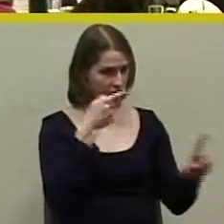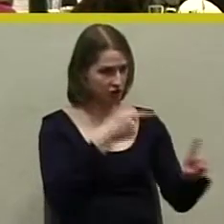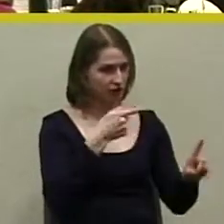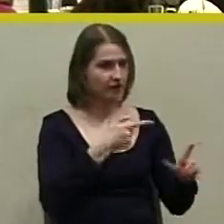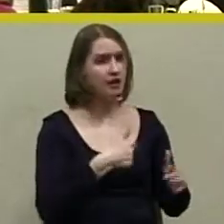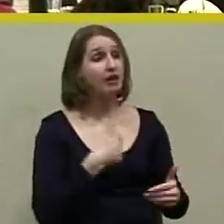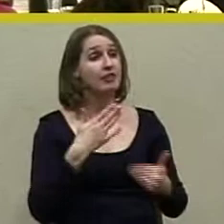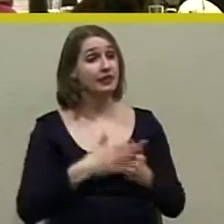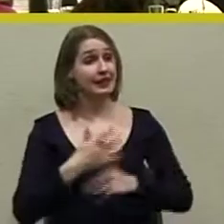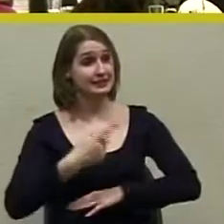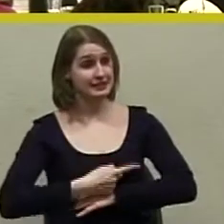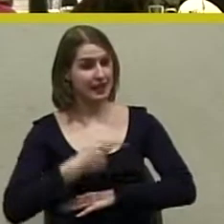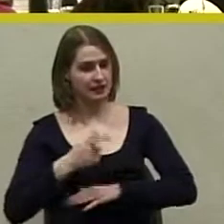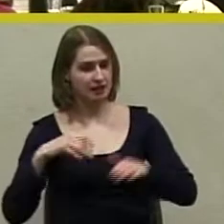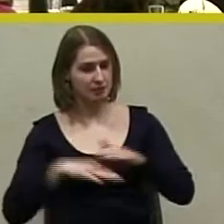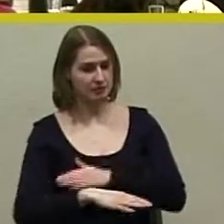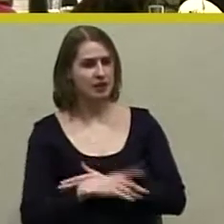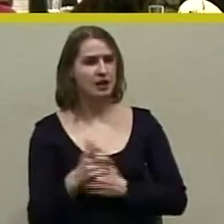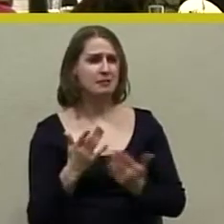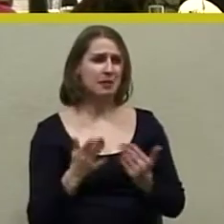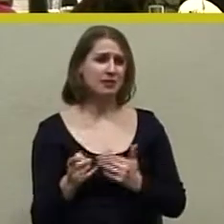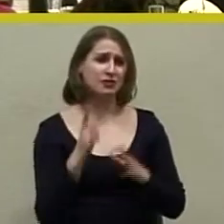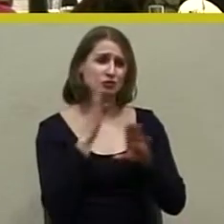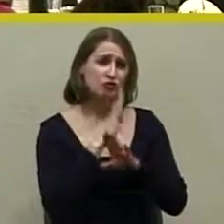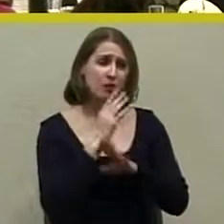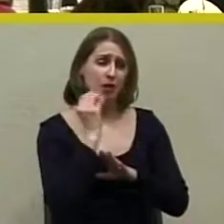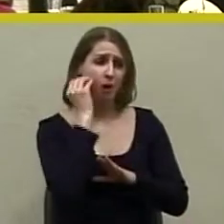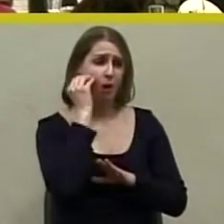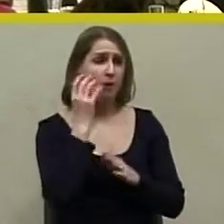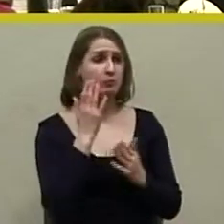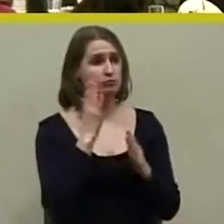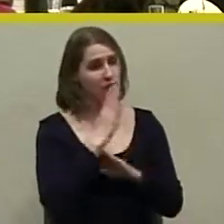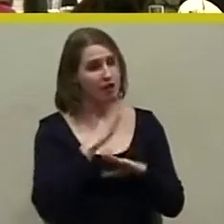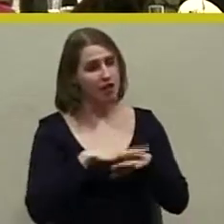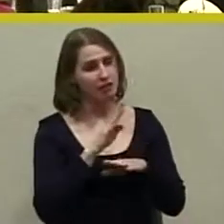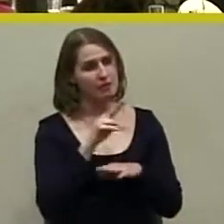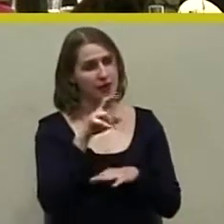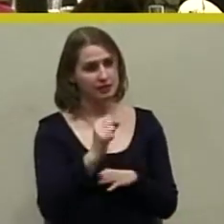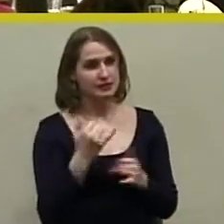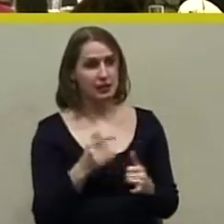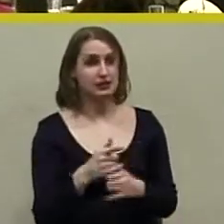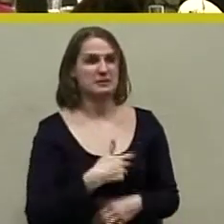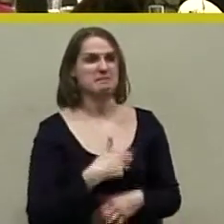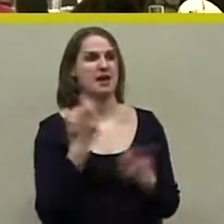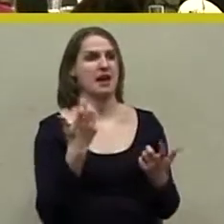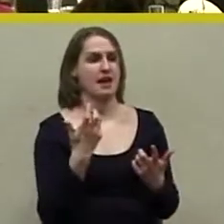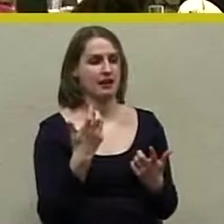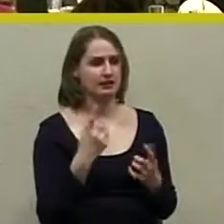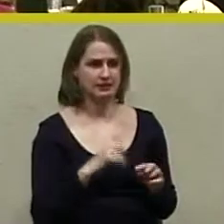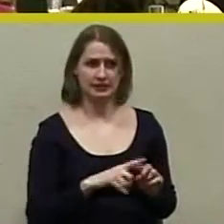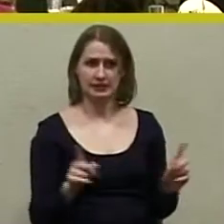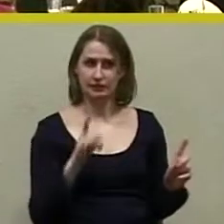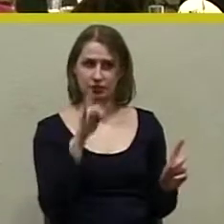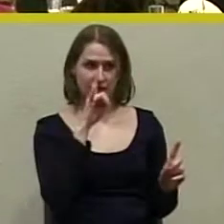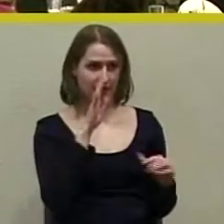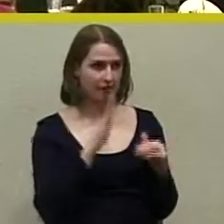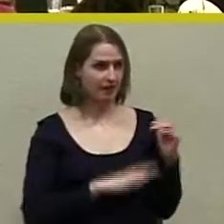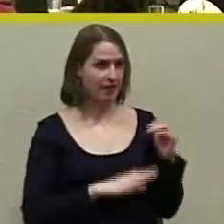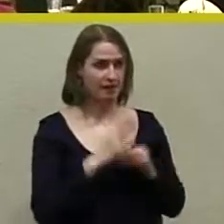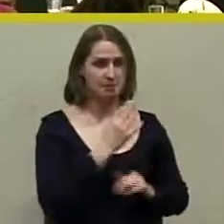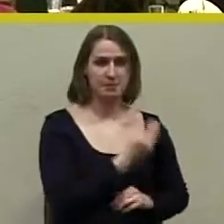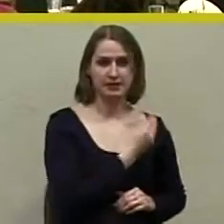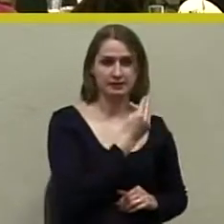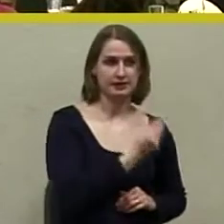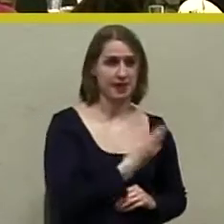comes in the next day, he's gotten in trouble at home, he's gotten in trouble on the bus, he's now mad. He's a different kid than he was the day before, and